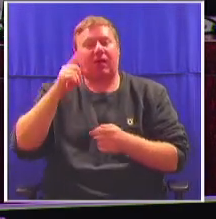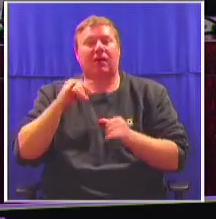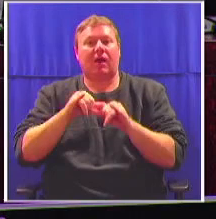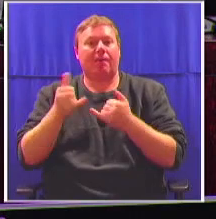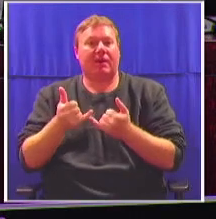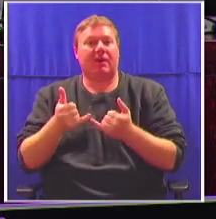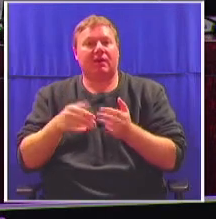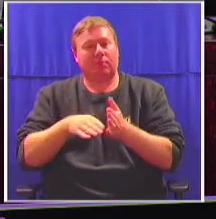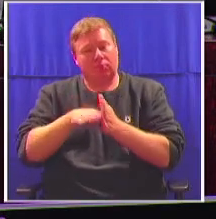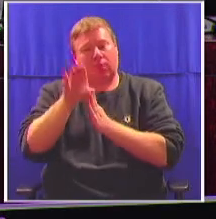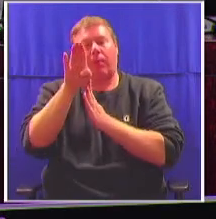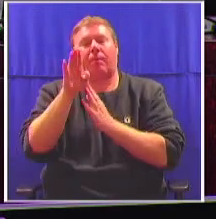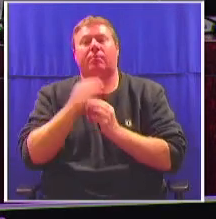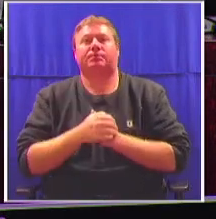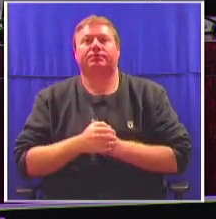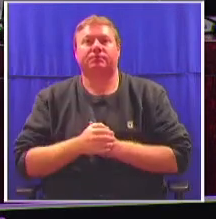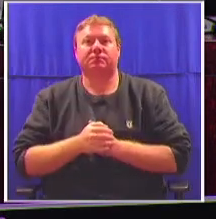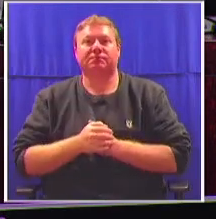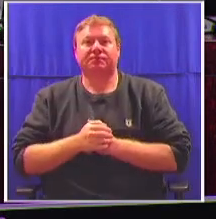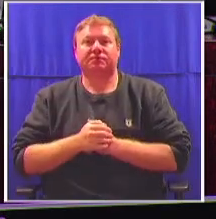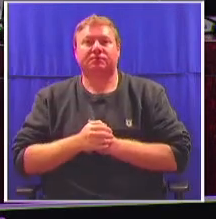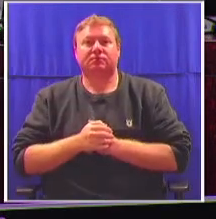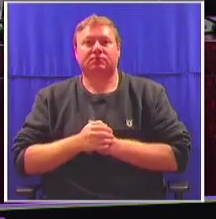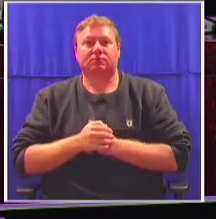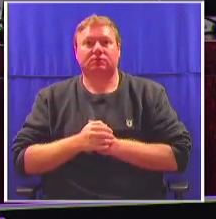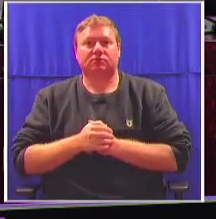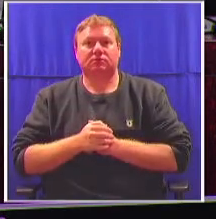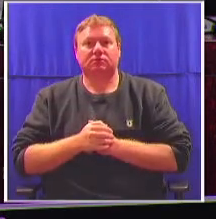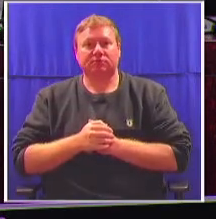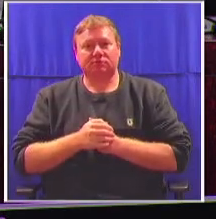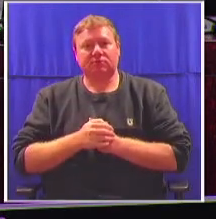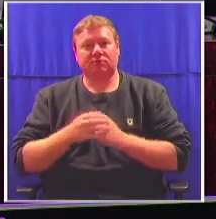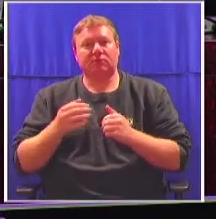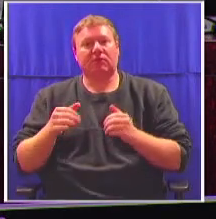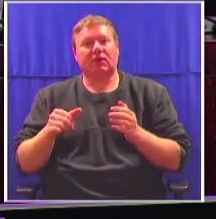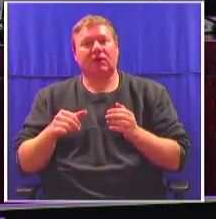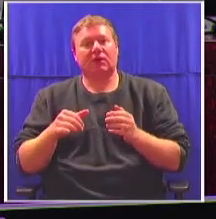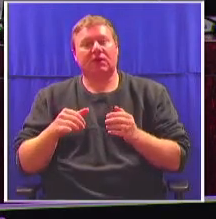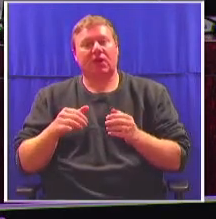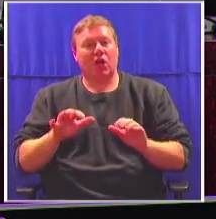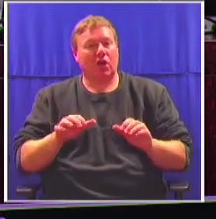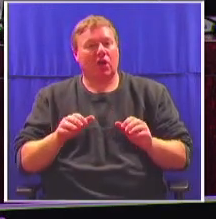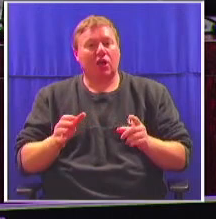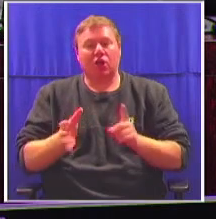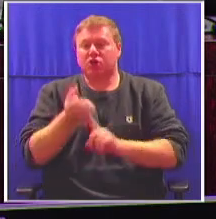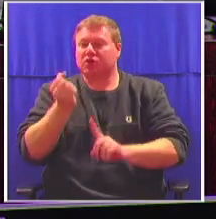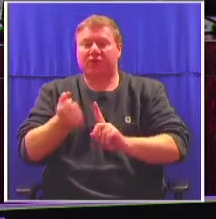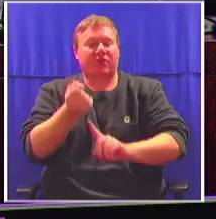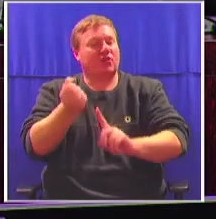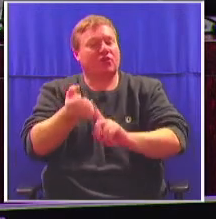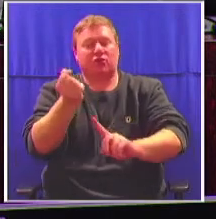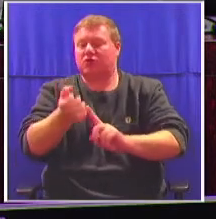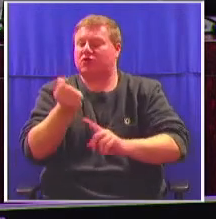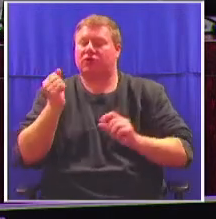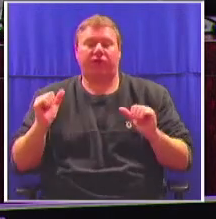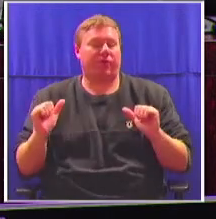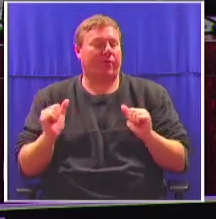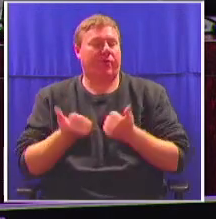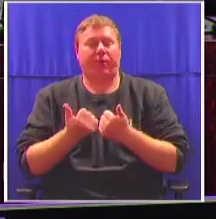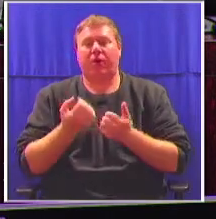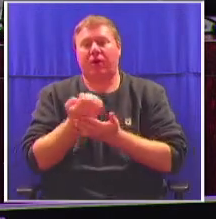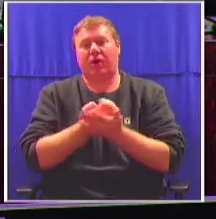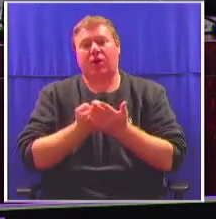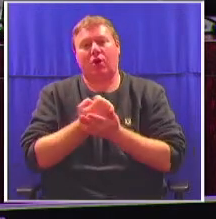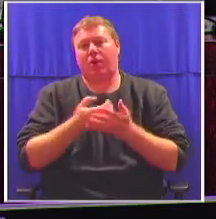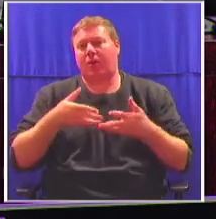companies. These are significant achievements in the midst of great economic headwinds,